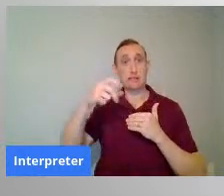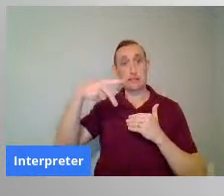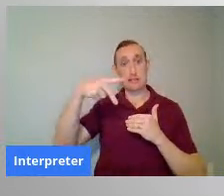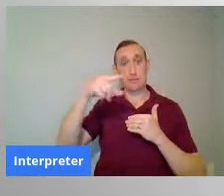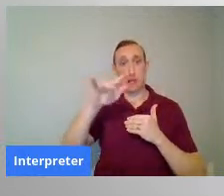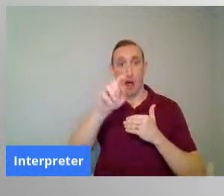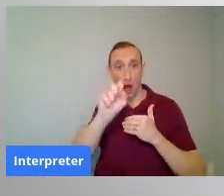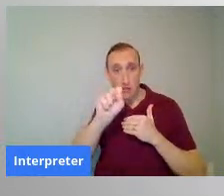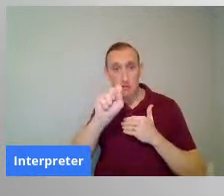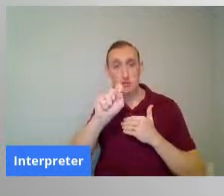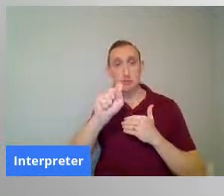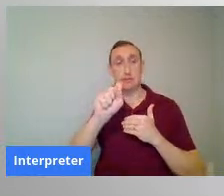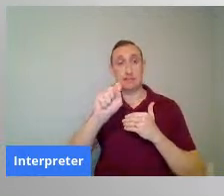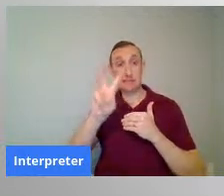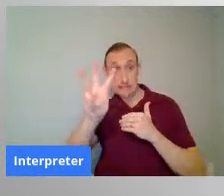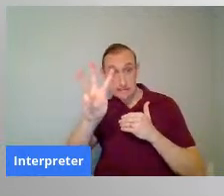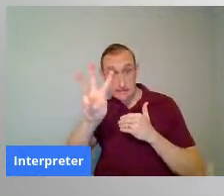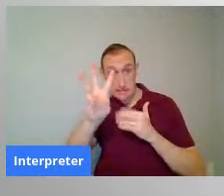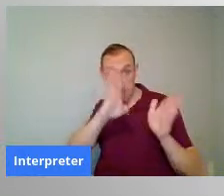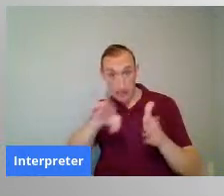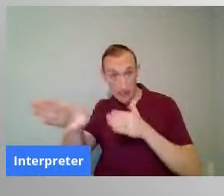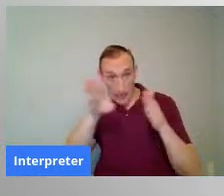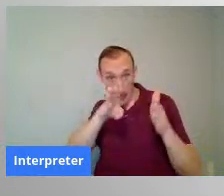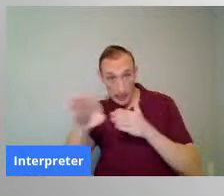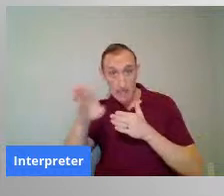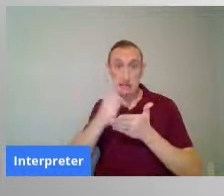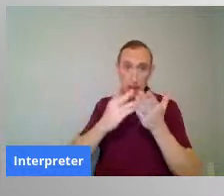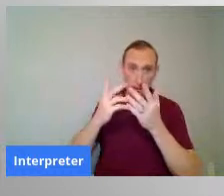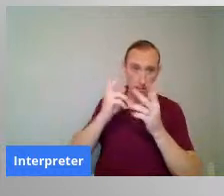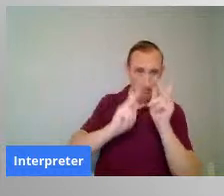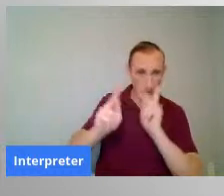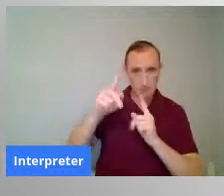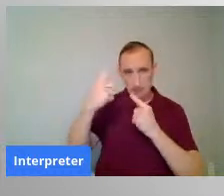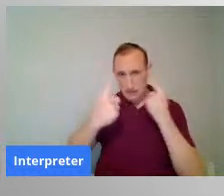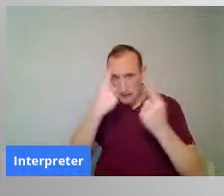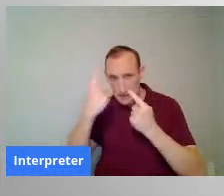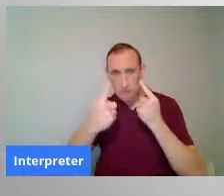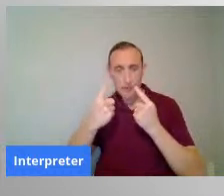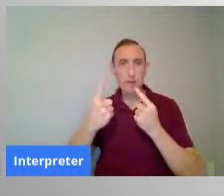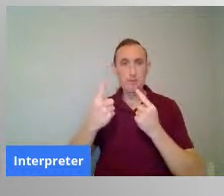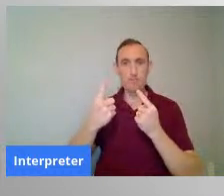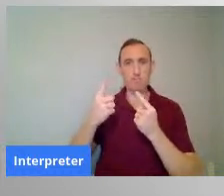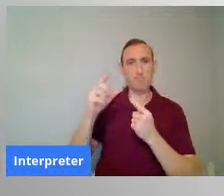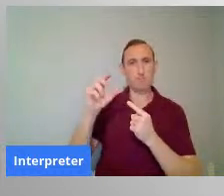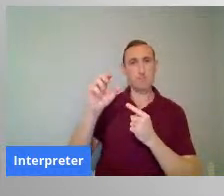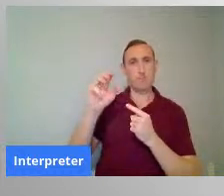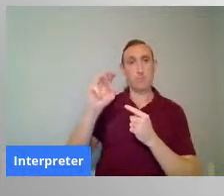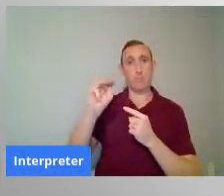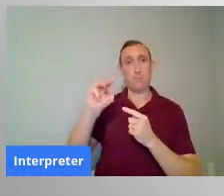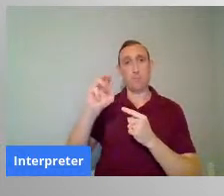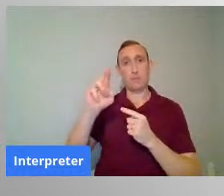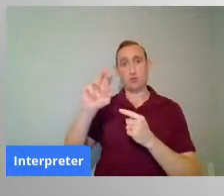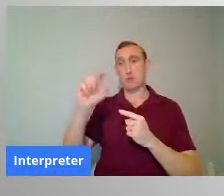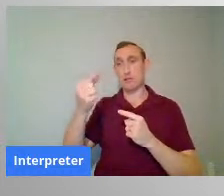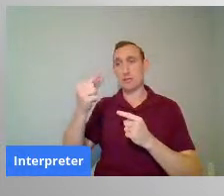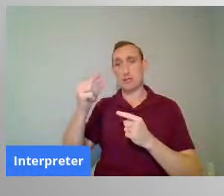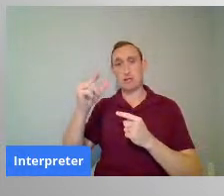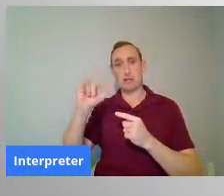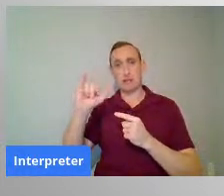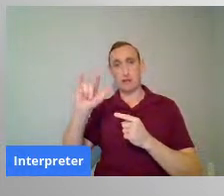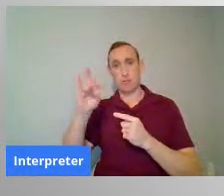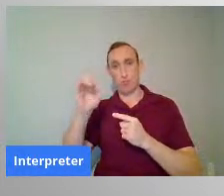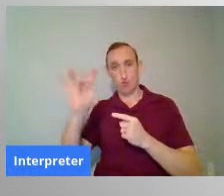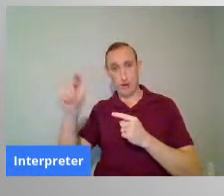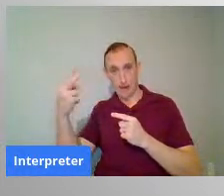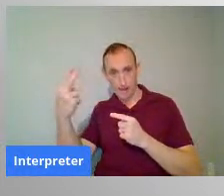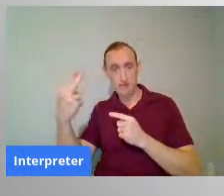what kinds of things people are thinking about. I know Mr. Gilbreth is working with the schools to find out what their high priority needs are, and that process will start